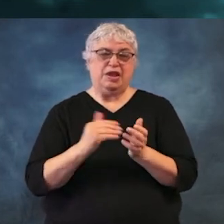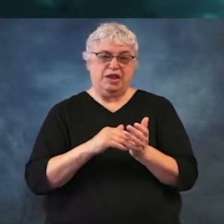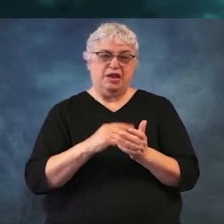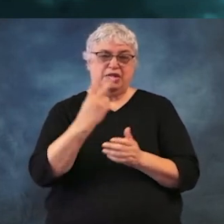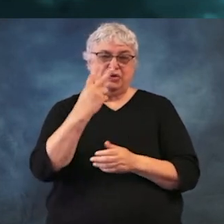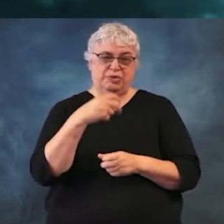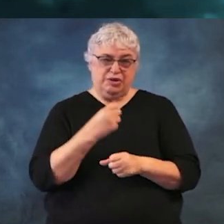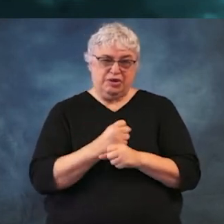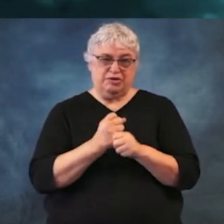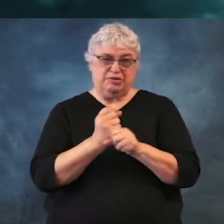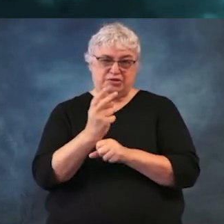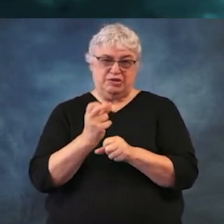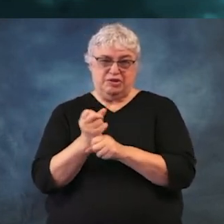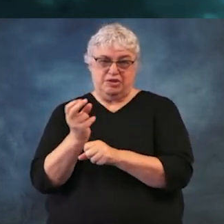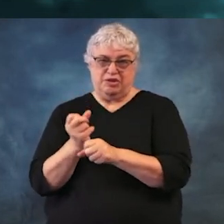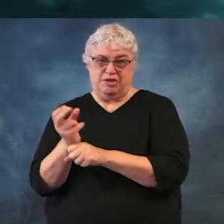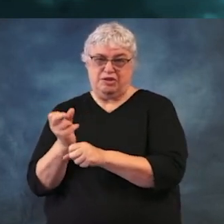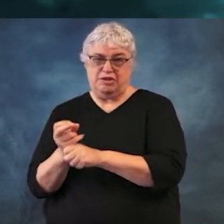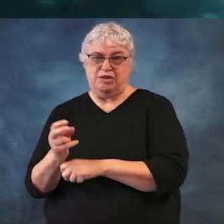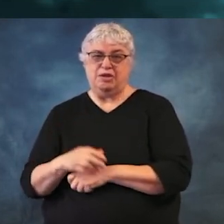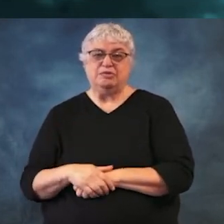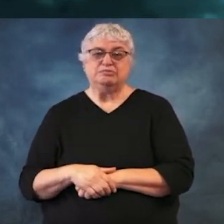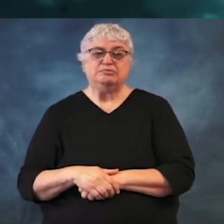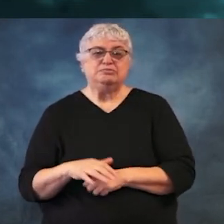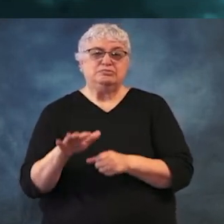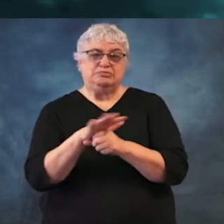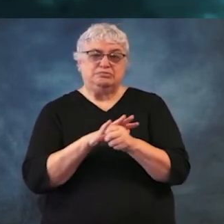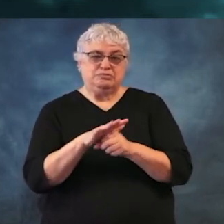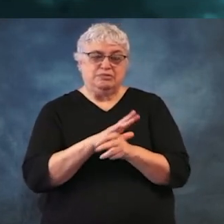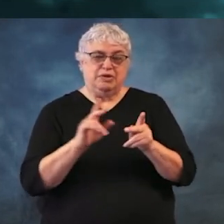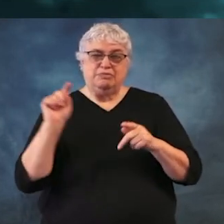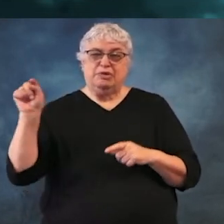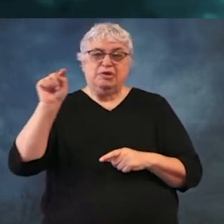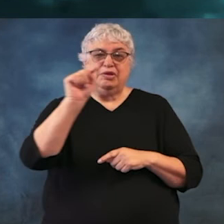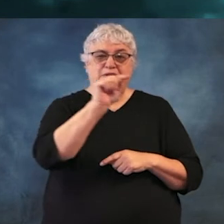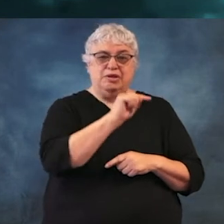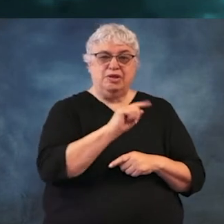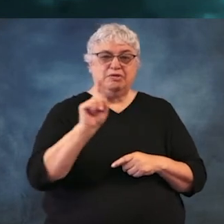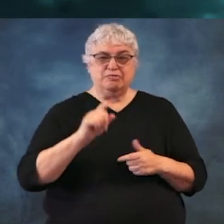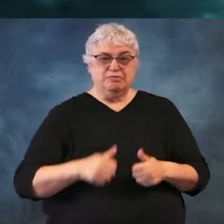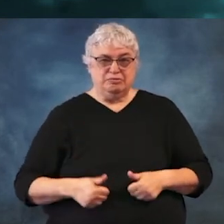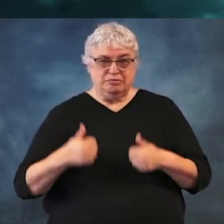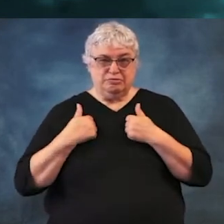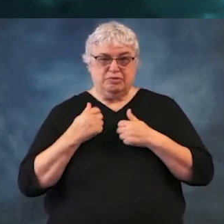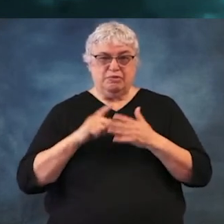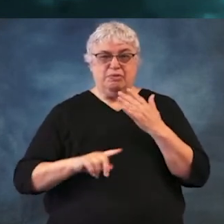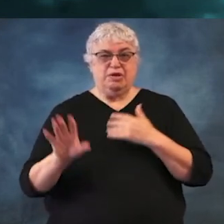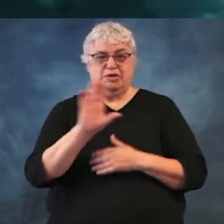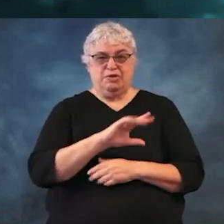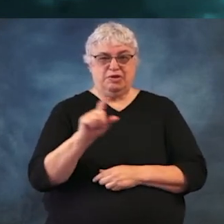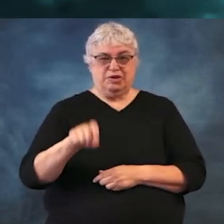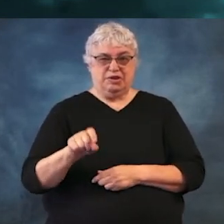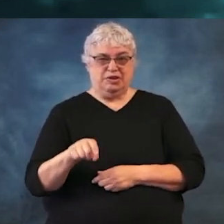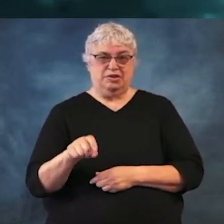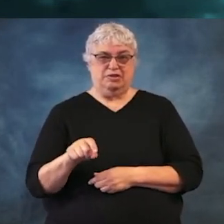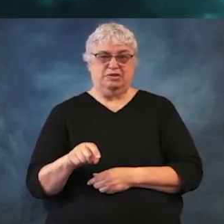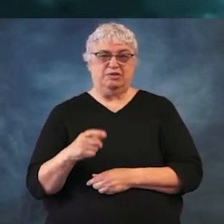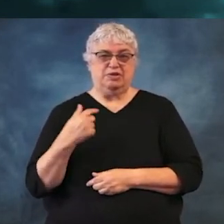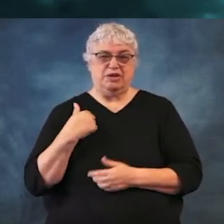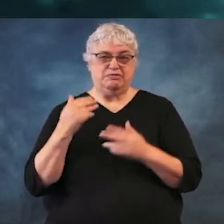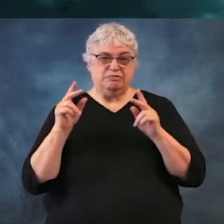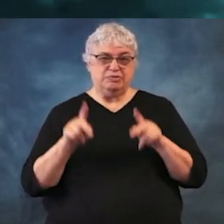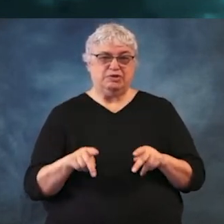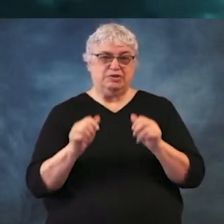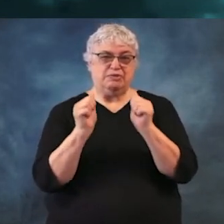years, and then also just to have your local authorities know, where you live and what your needs are, that you have a person